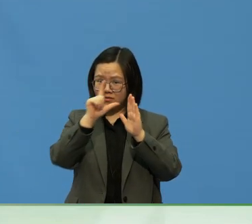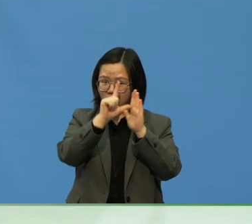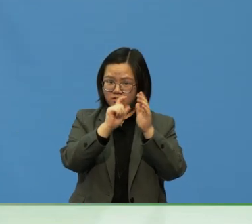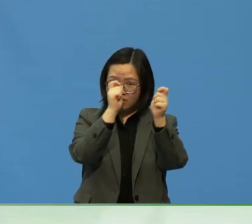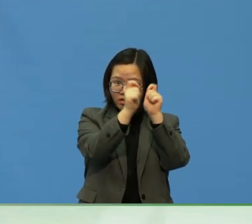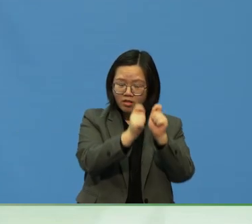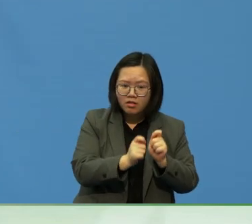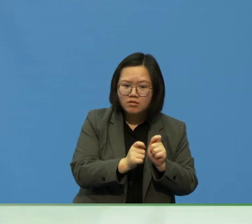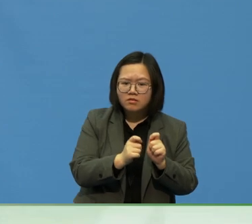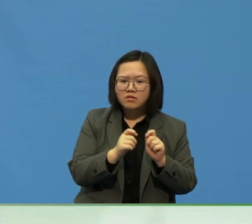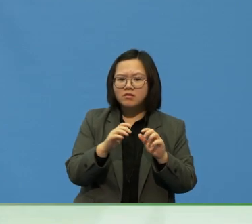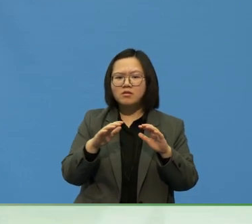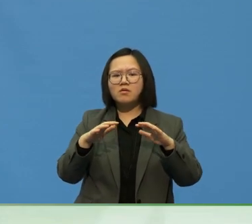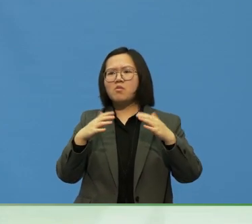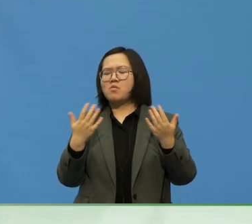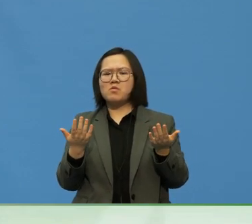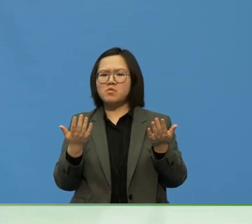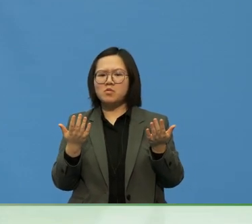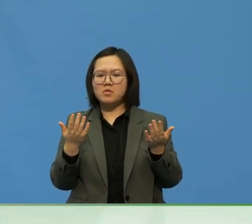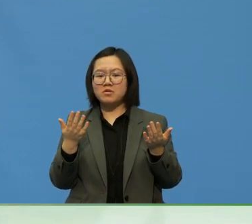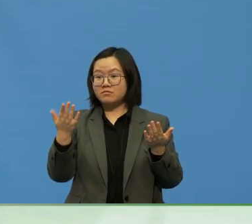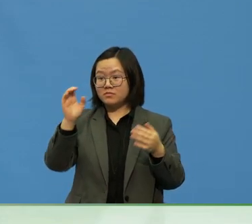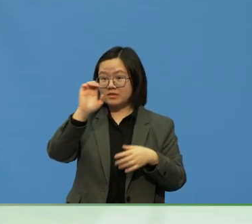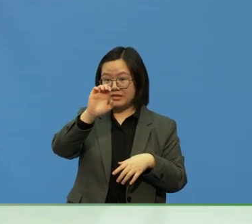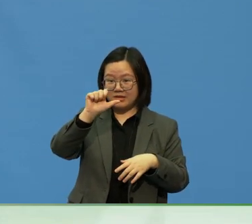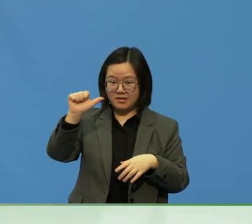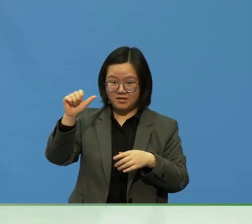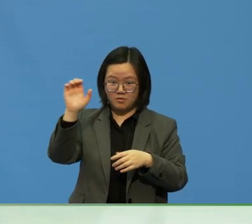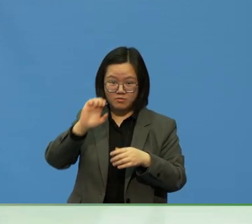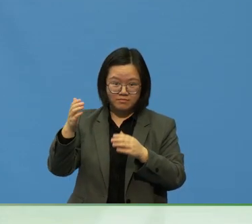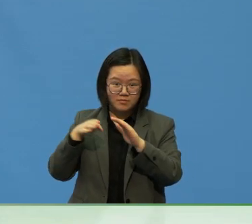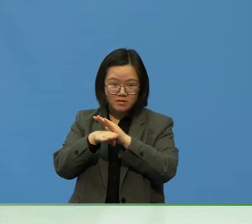use European Accessibility Act or UN Global Compact, or what